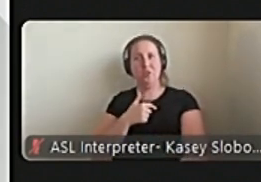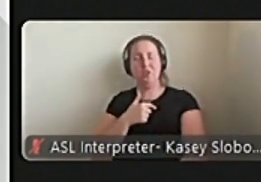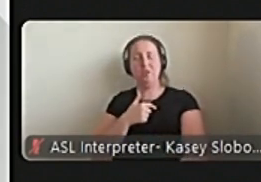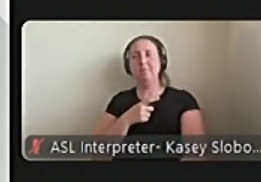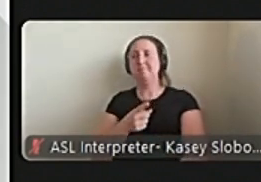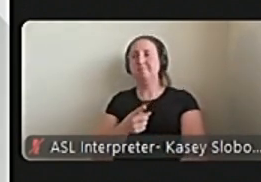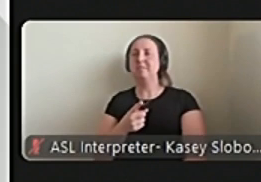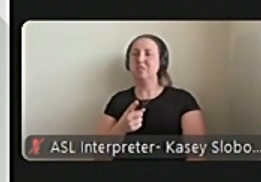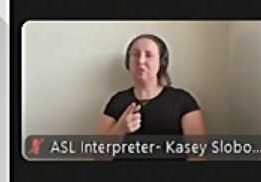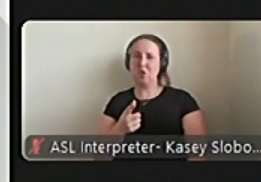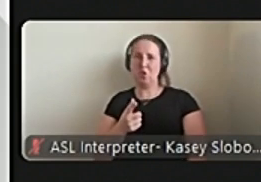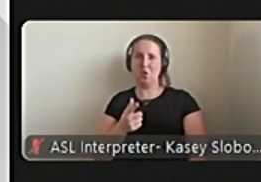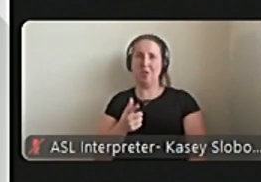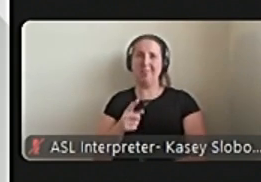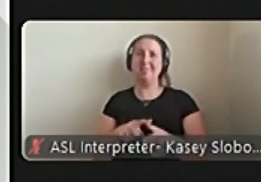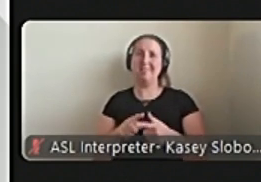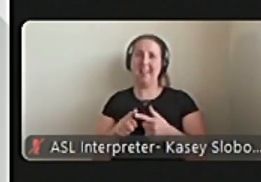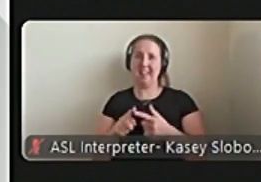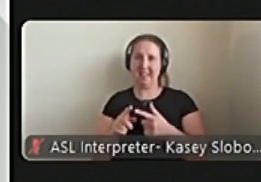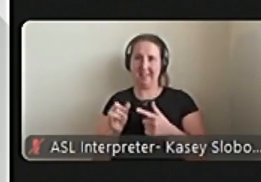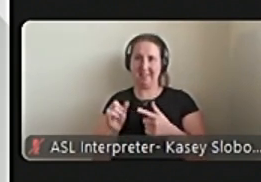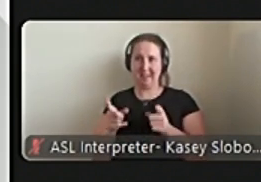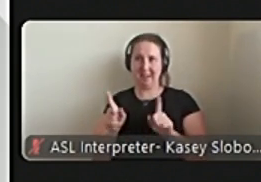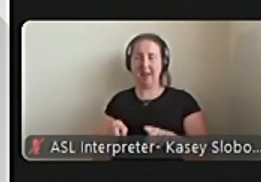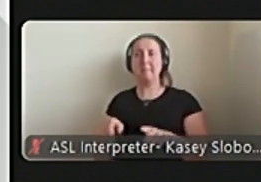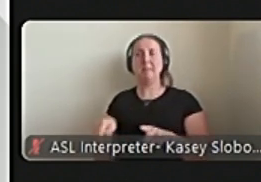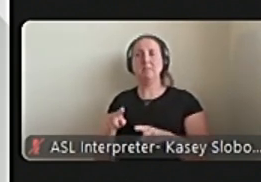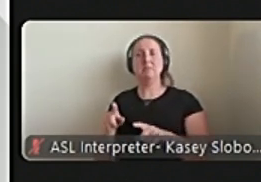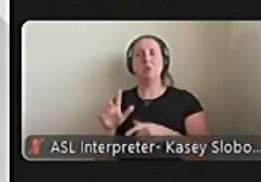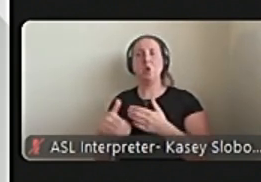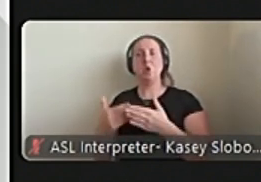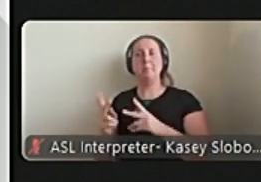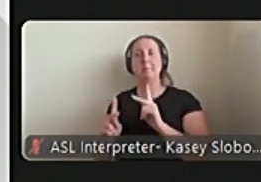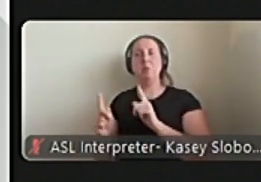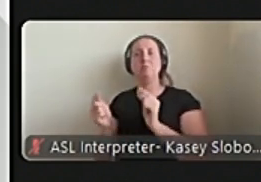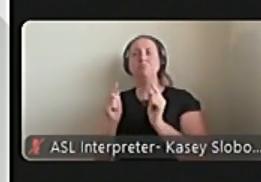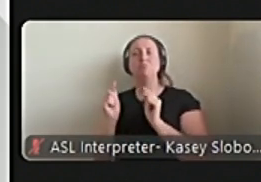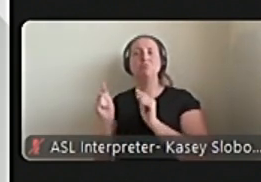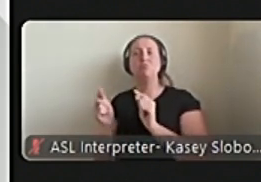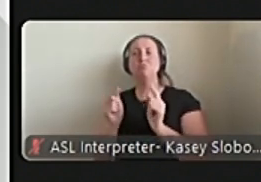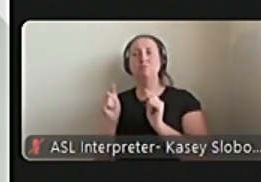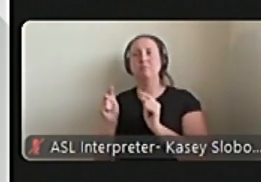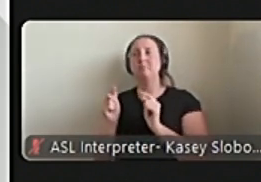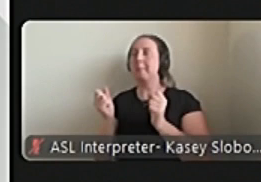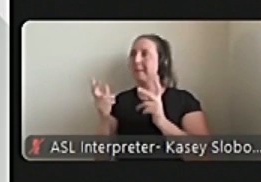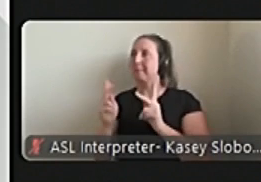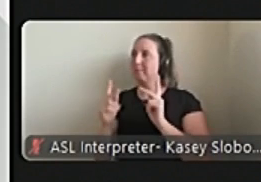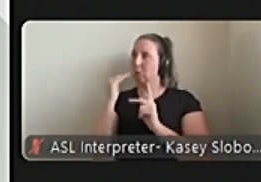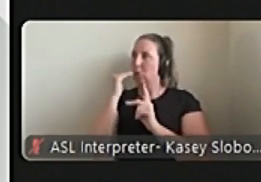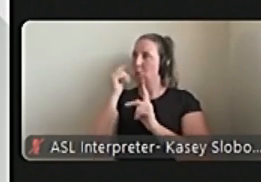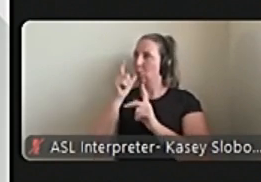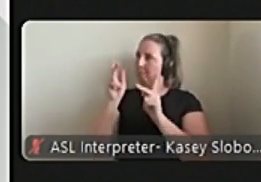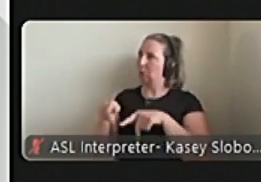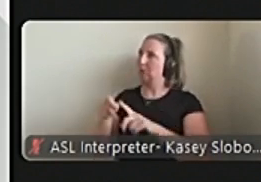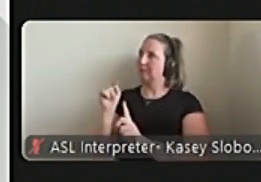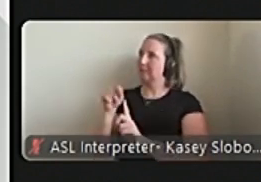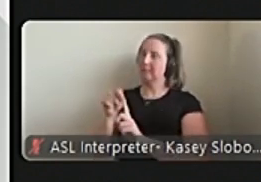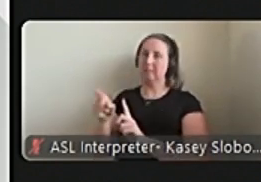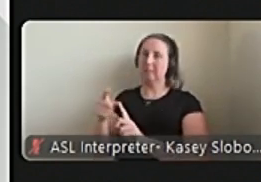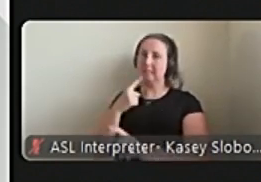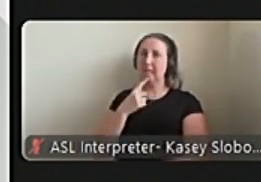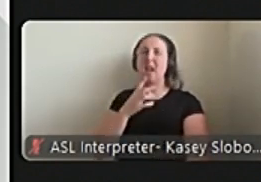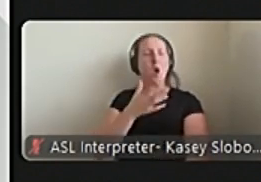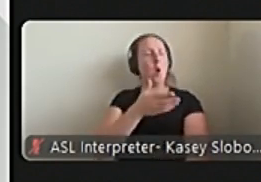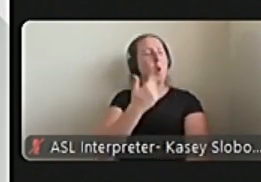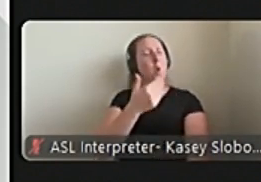kind of word of mouth in a rural area, but there are a lot of people there that know that person to be able to say, let me step in, I